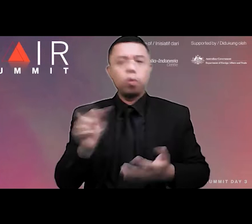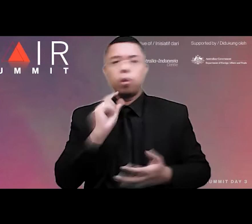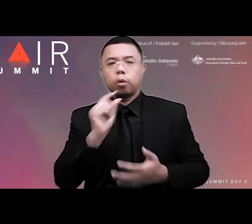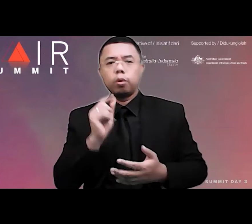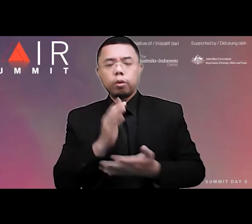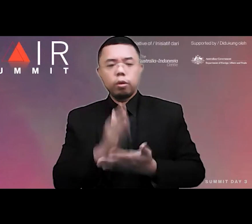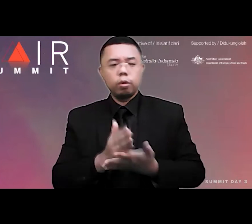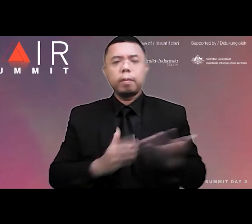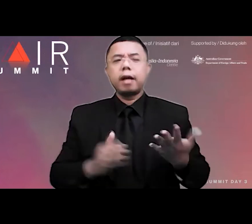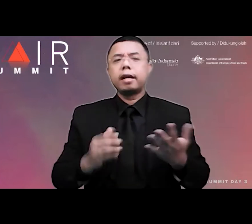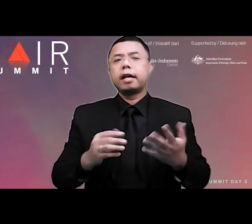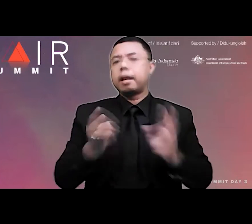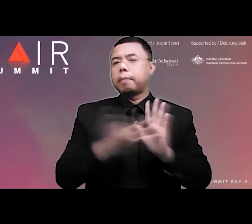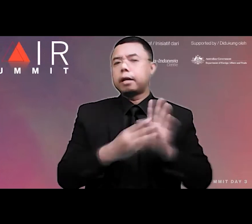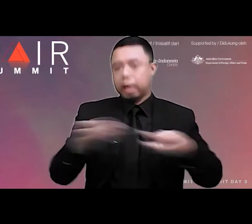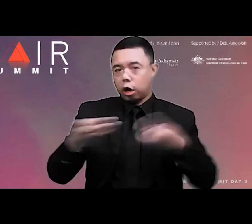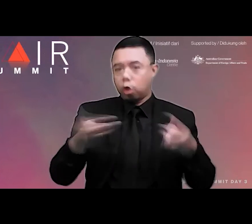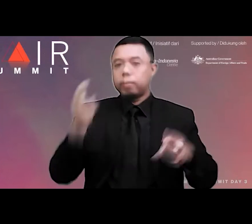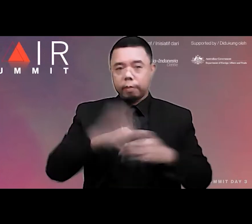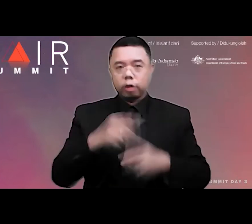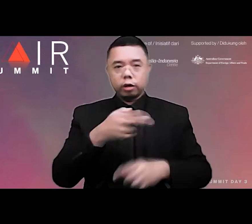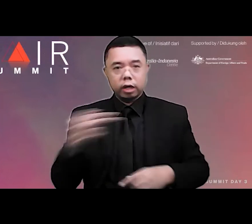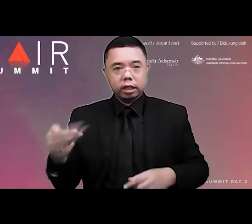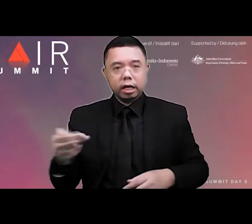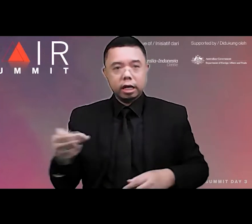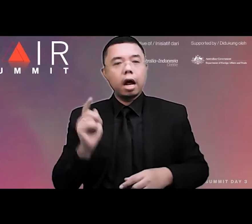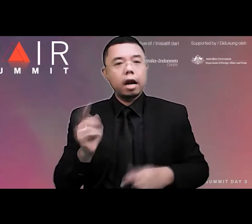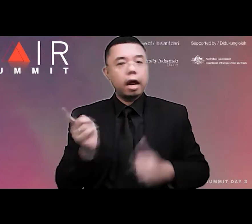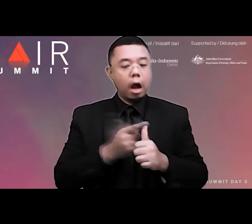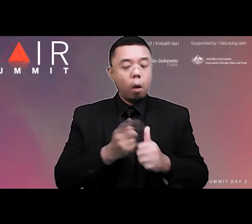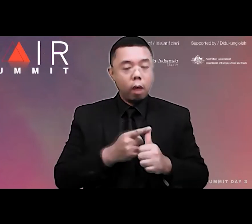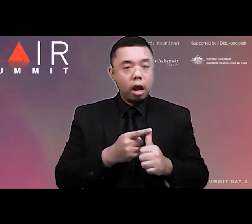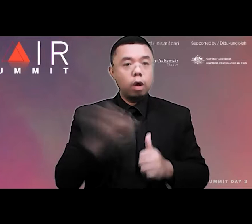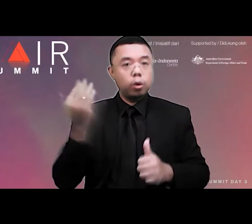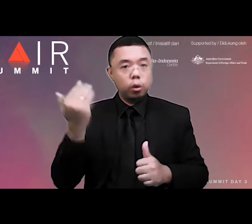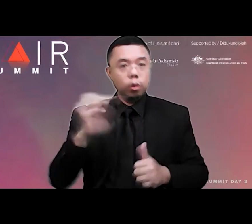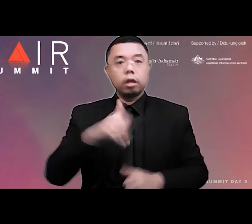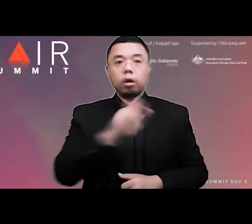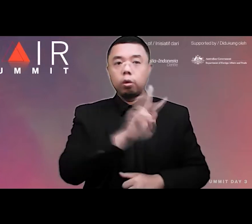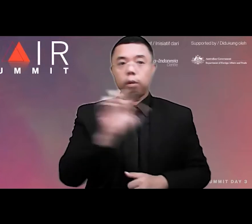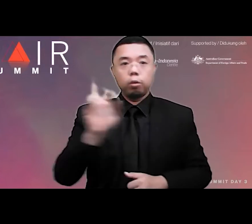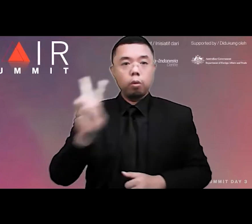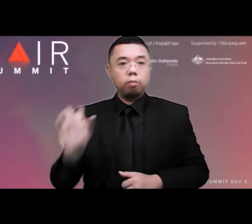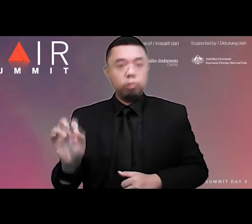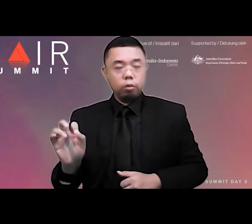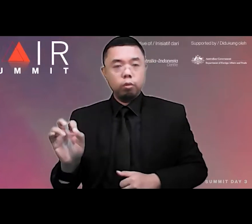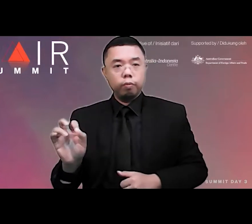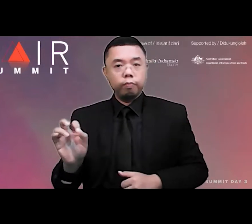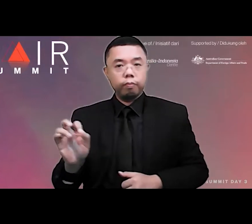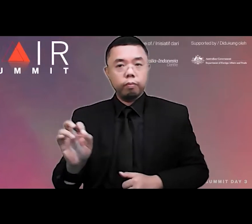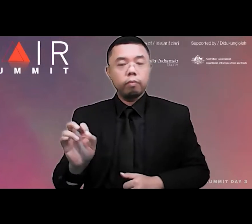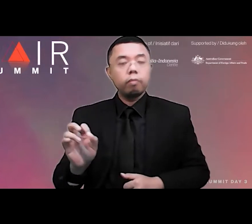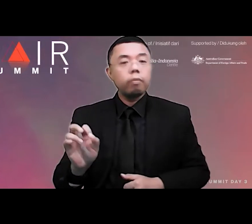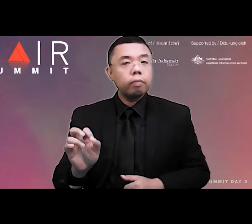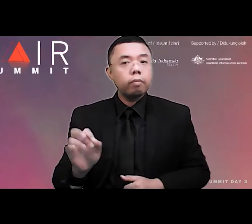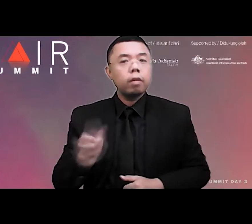In the beginning of 2020, the impact on the household, micro, small, and